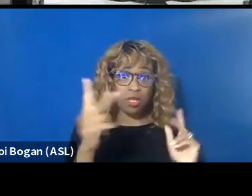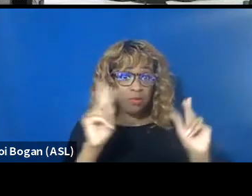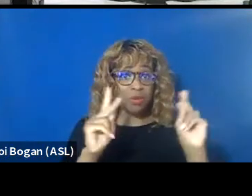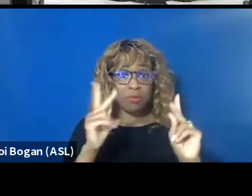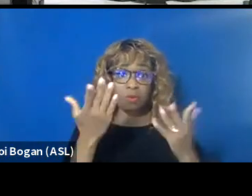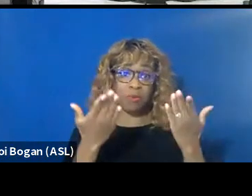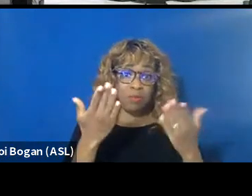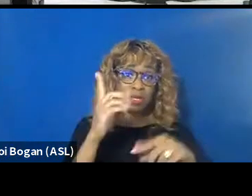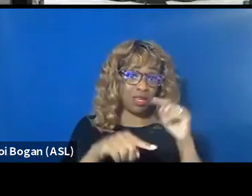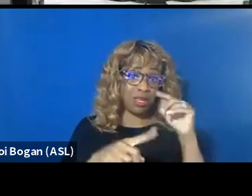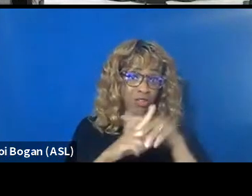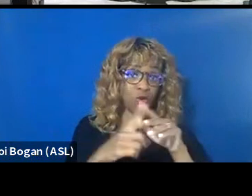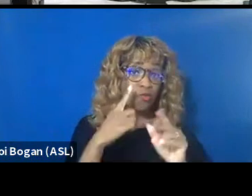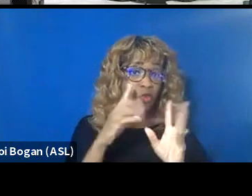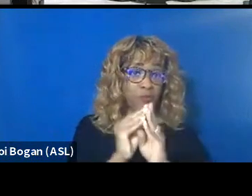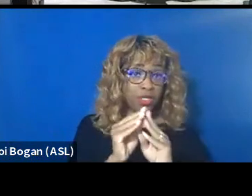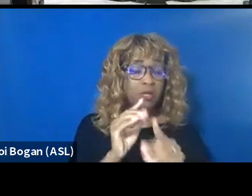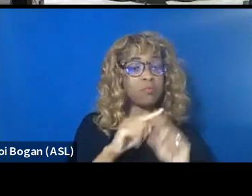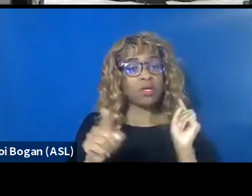not be there. We